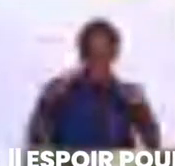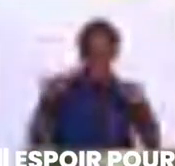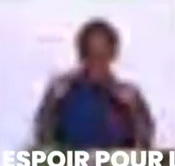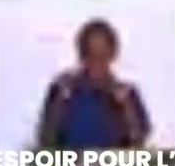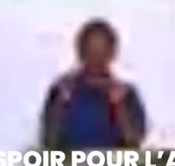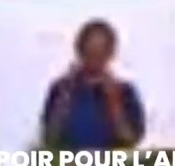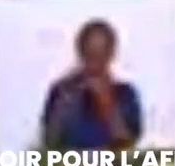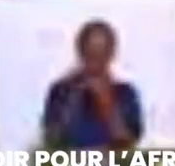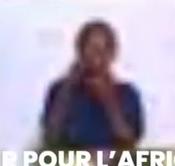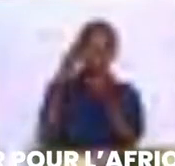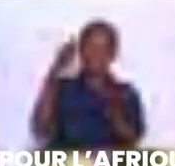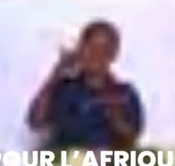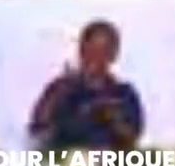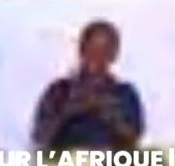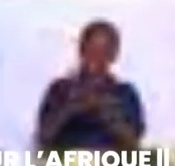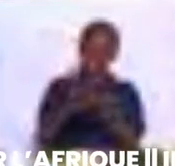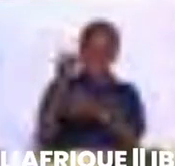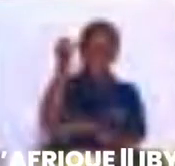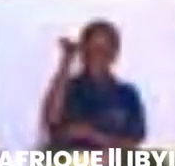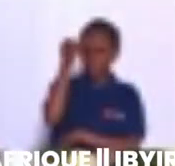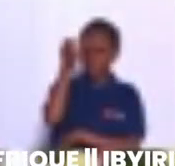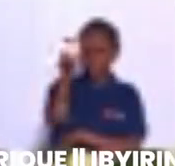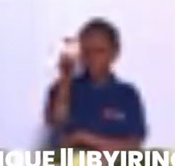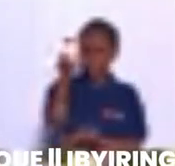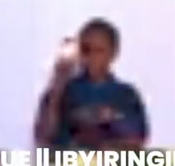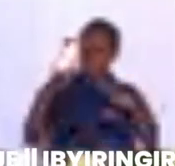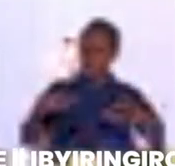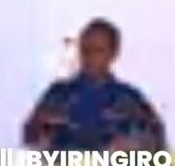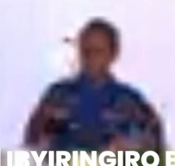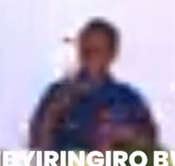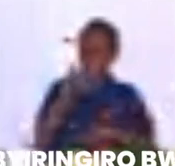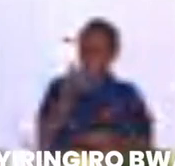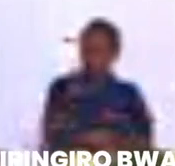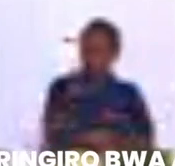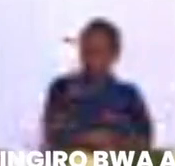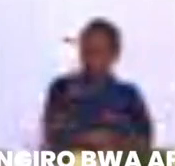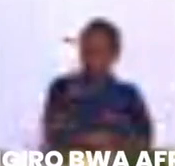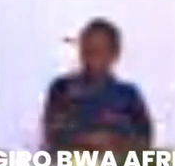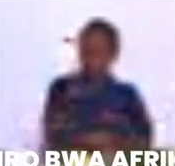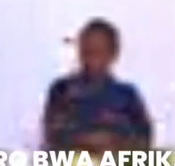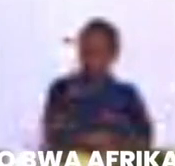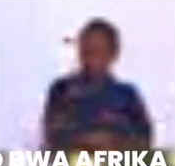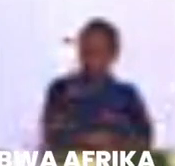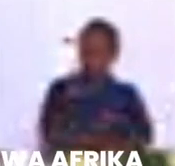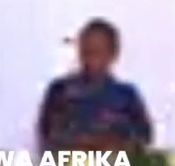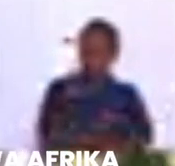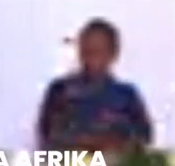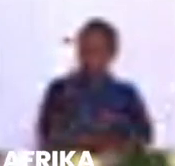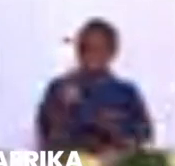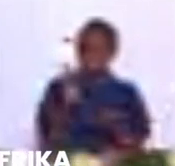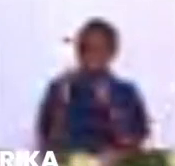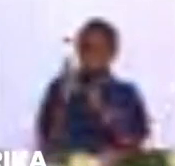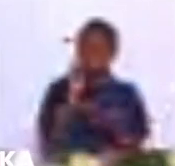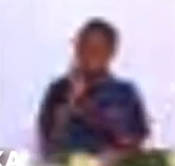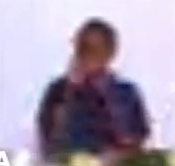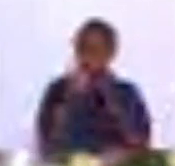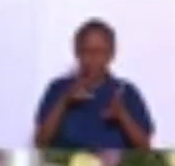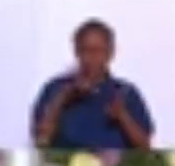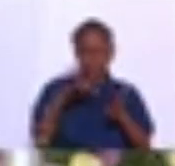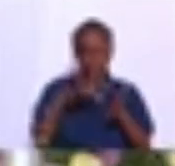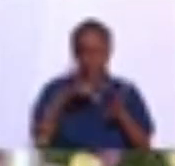So when you watch, the body responds. If you see somebody is